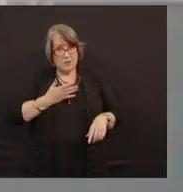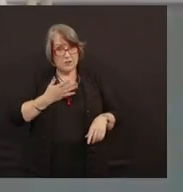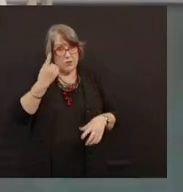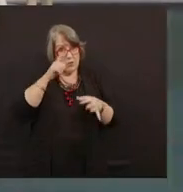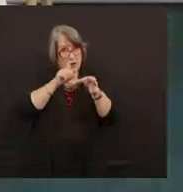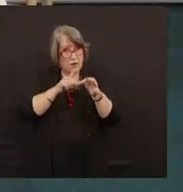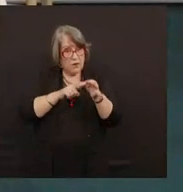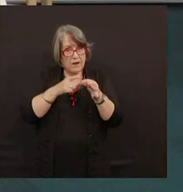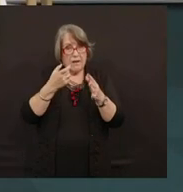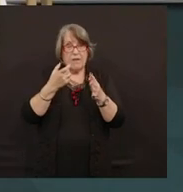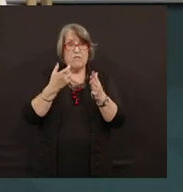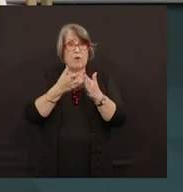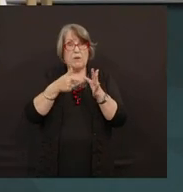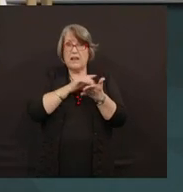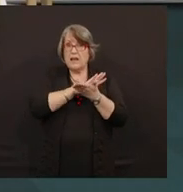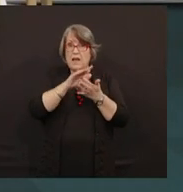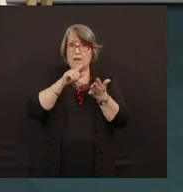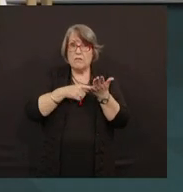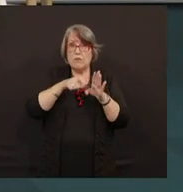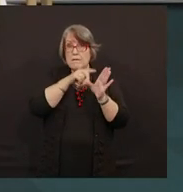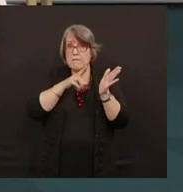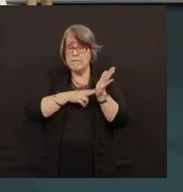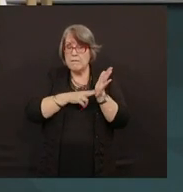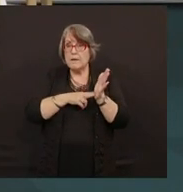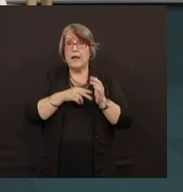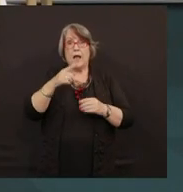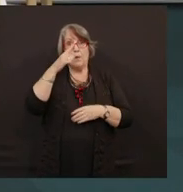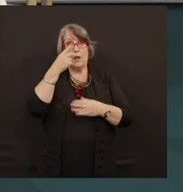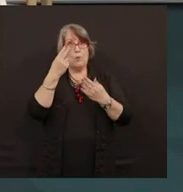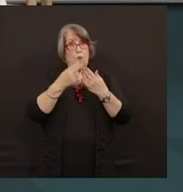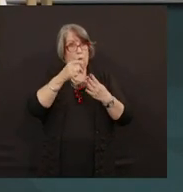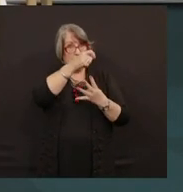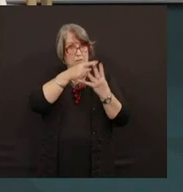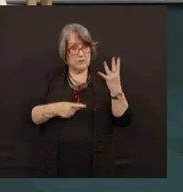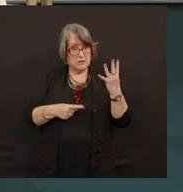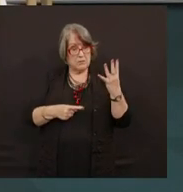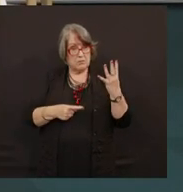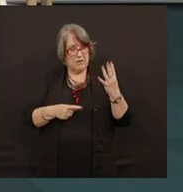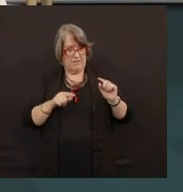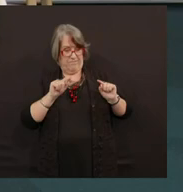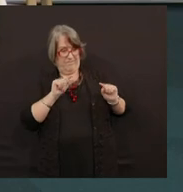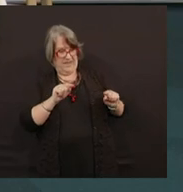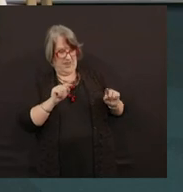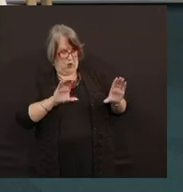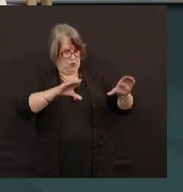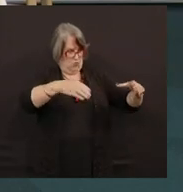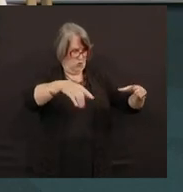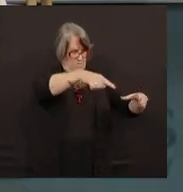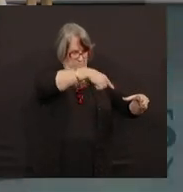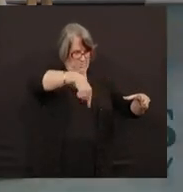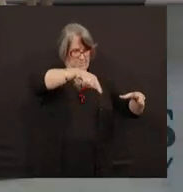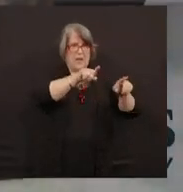that came in from Catherine was this notion that people with a disability are sort of categorised as